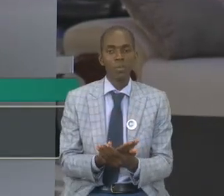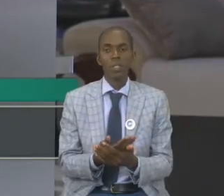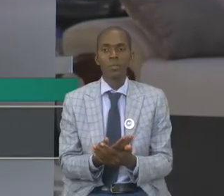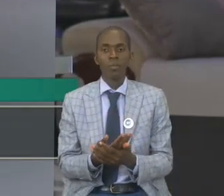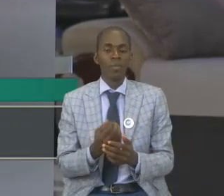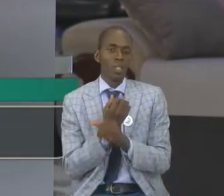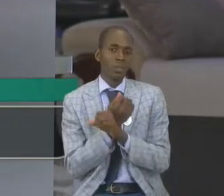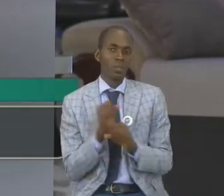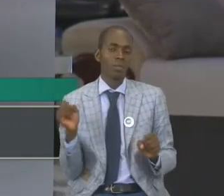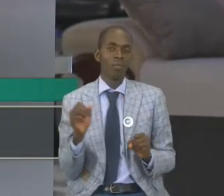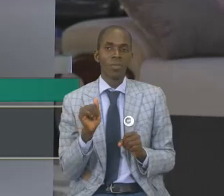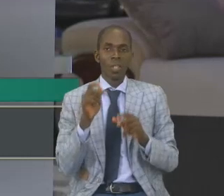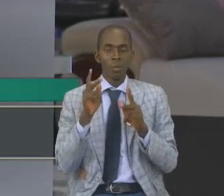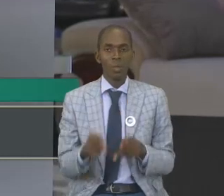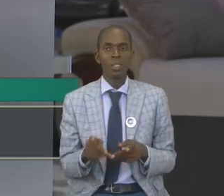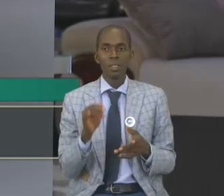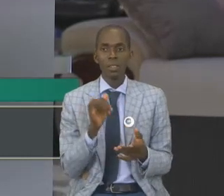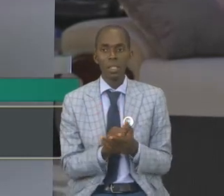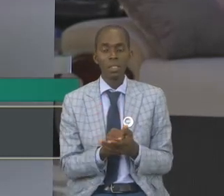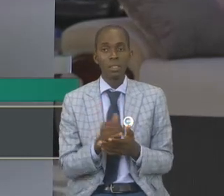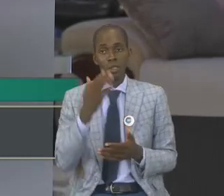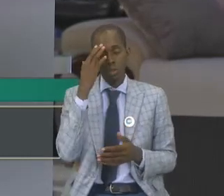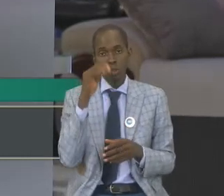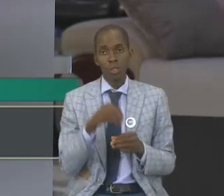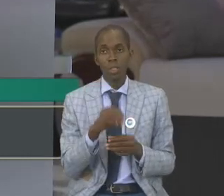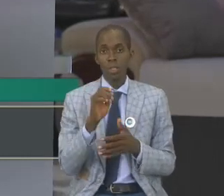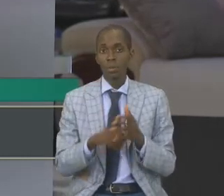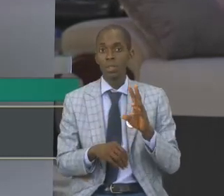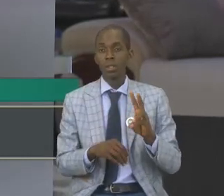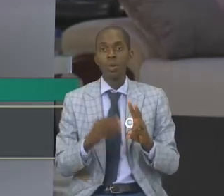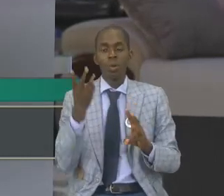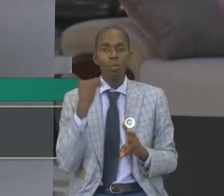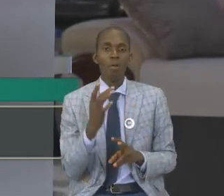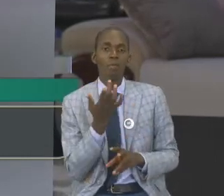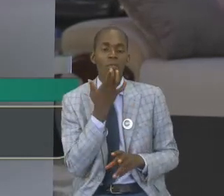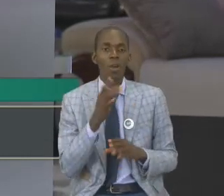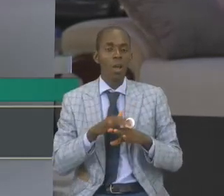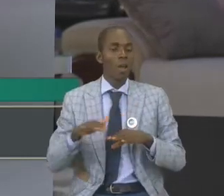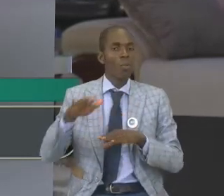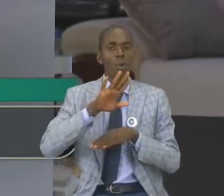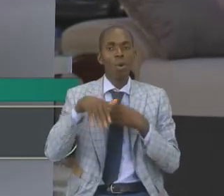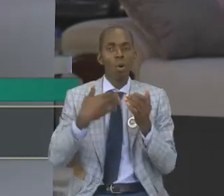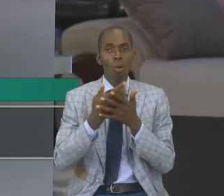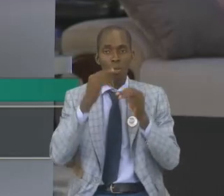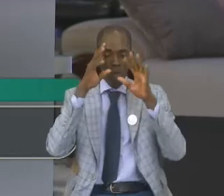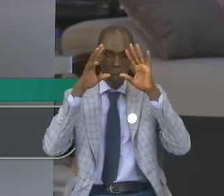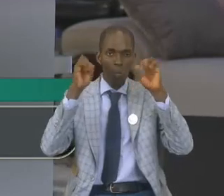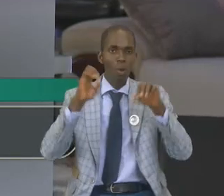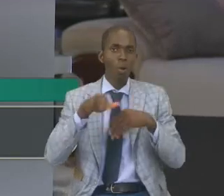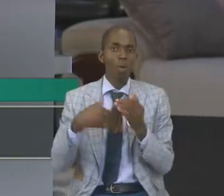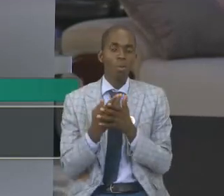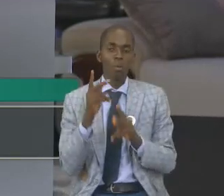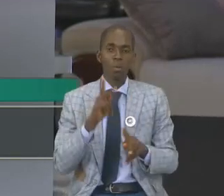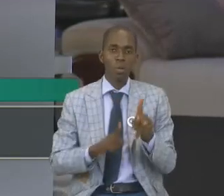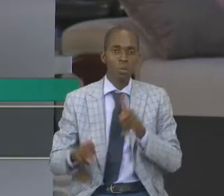person that lived, like in chapter 6, we're told, he was preferred above all the presidents, all the people. He